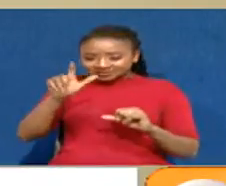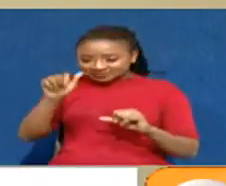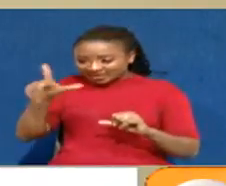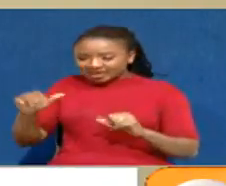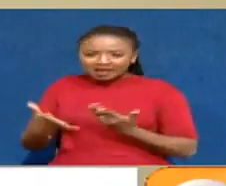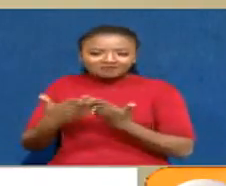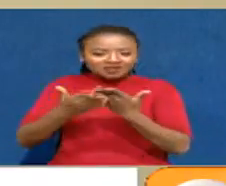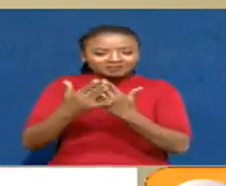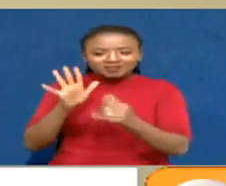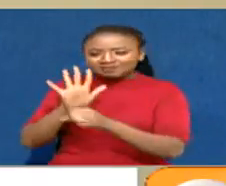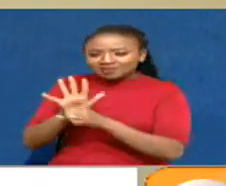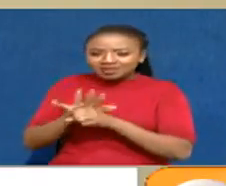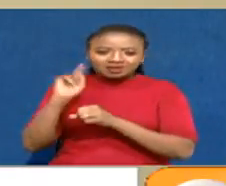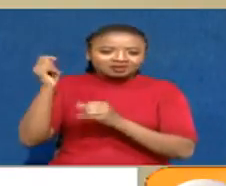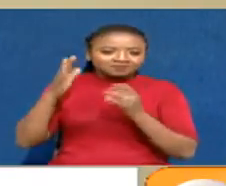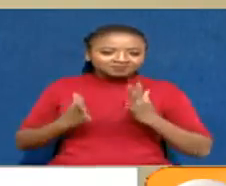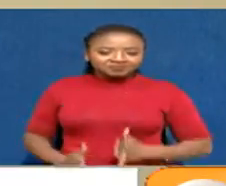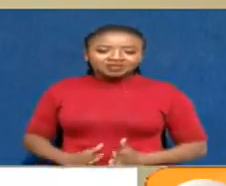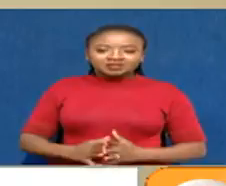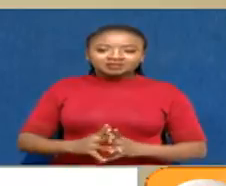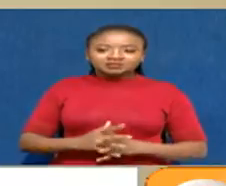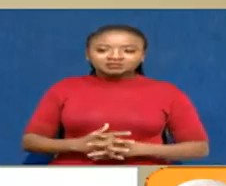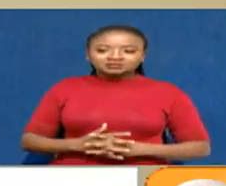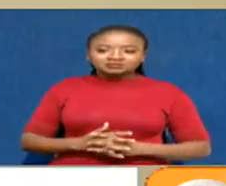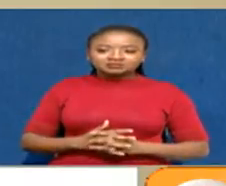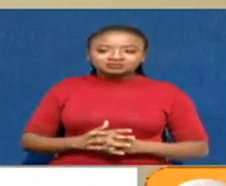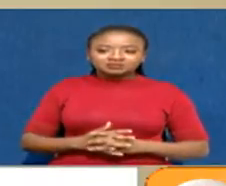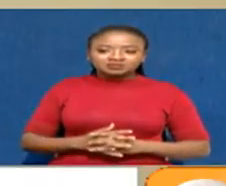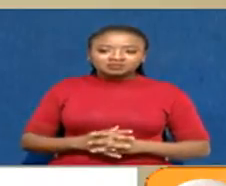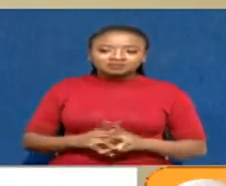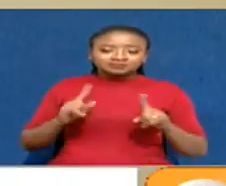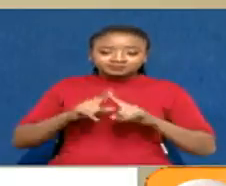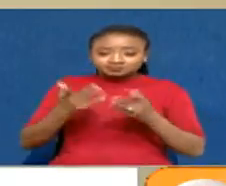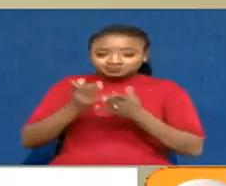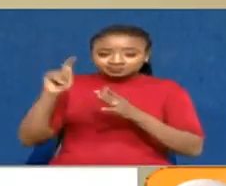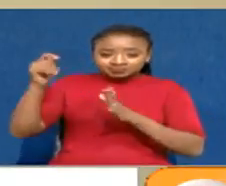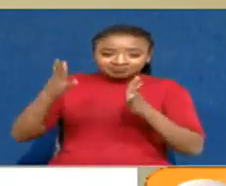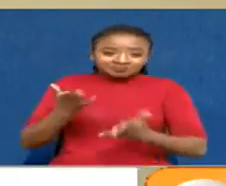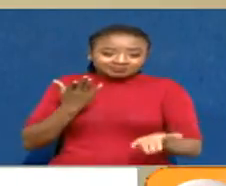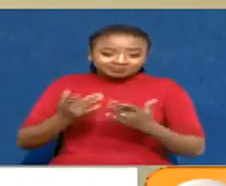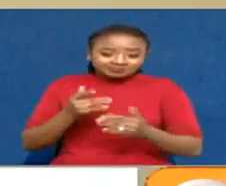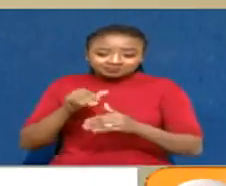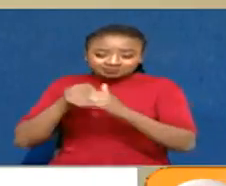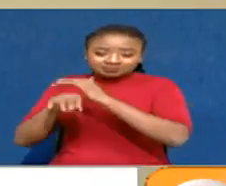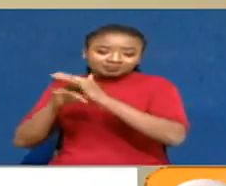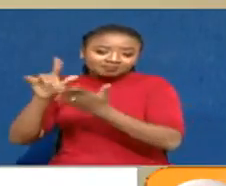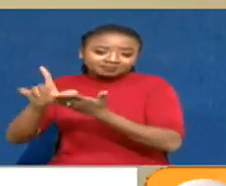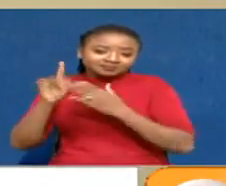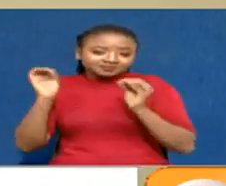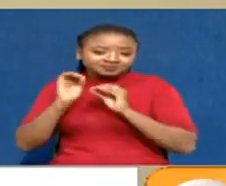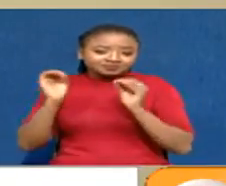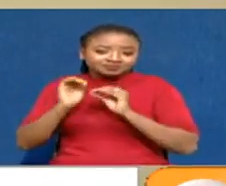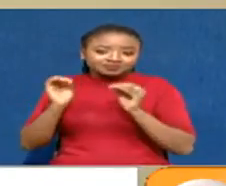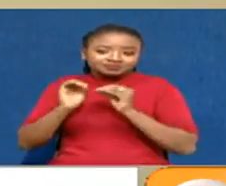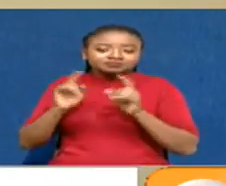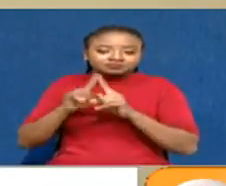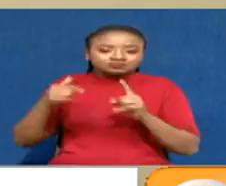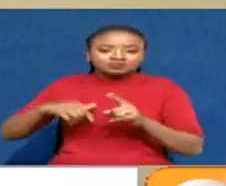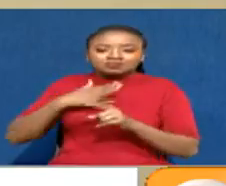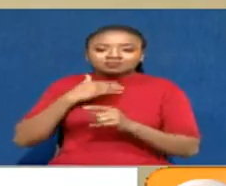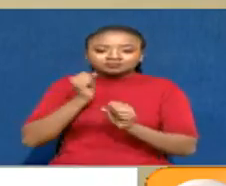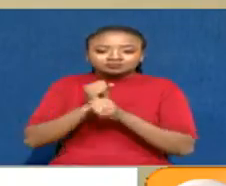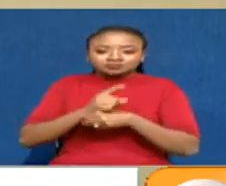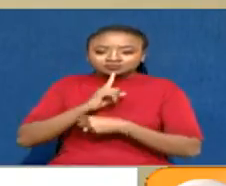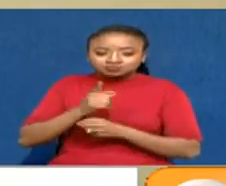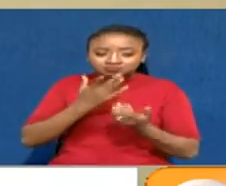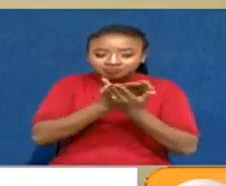along with other hundreds of apps. Kenyans who maybe not been able to access credit if we're not for apps like ourselves. And we want to make sure that